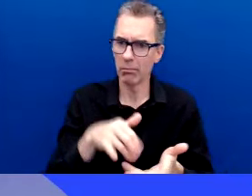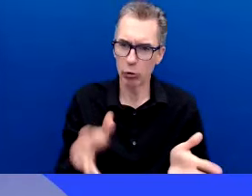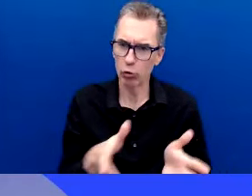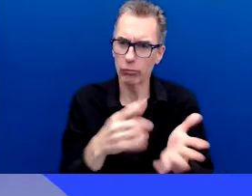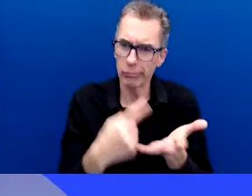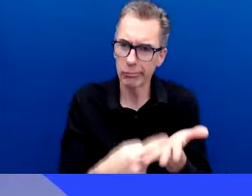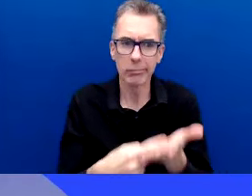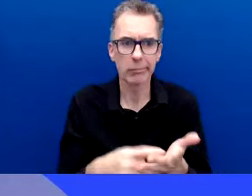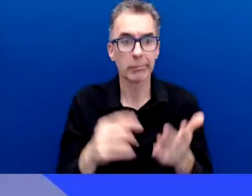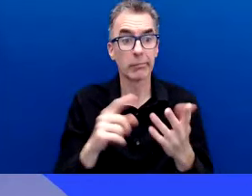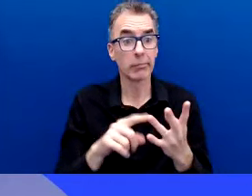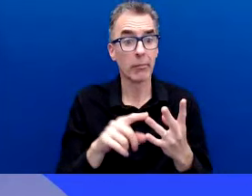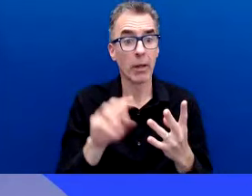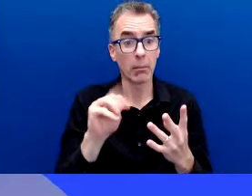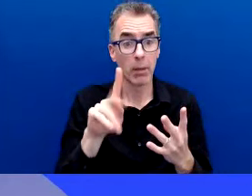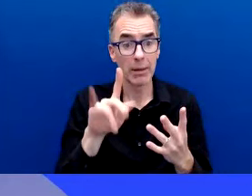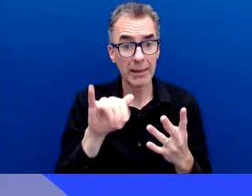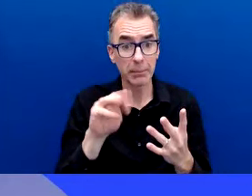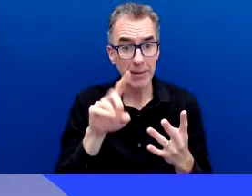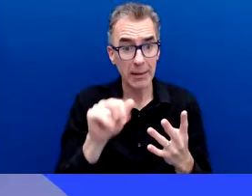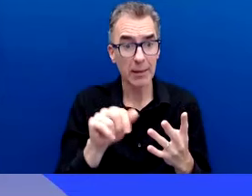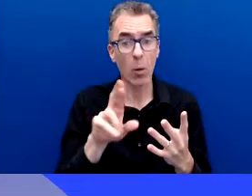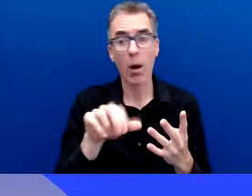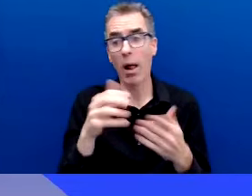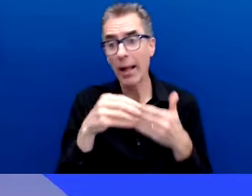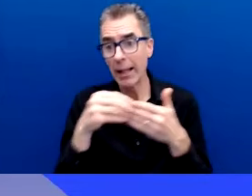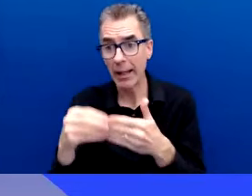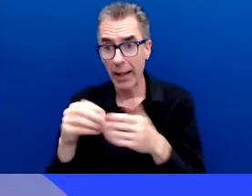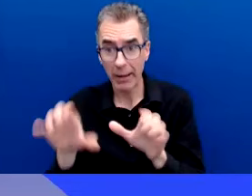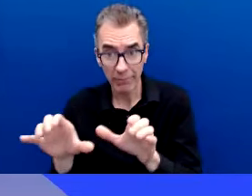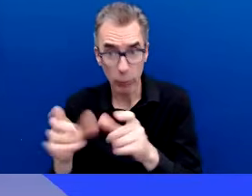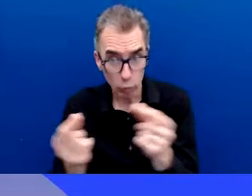incorporating multimedia or guided activities, and then structuring